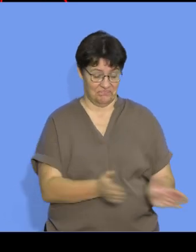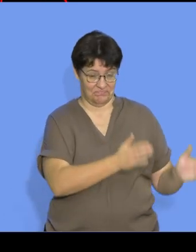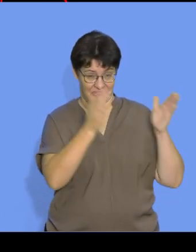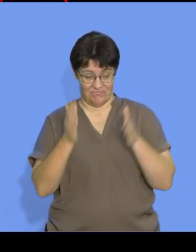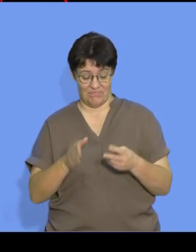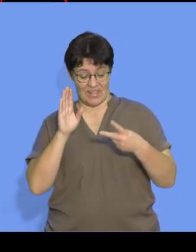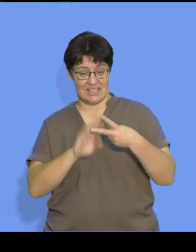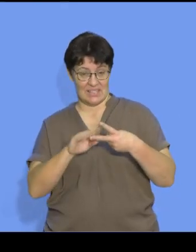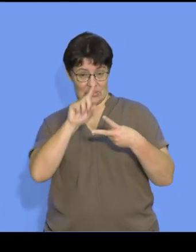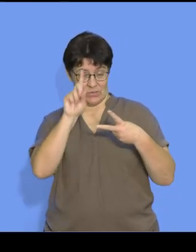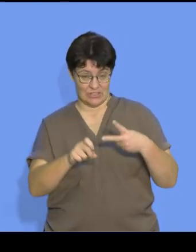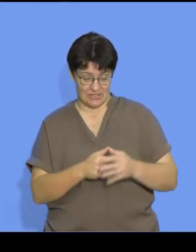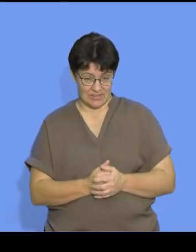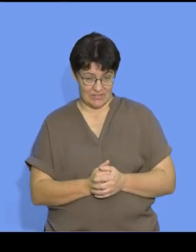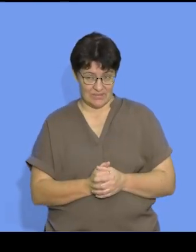next question.